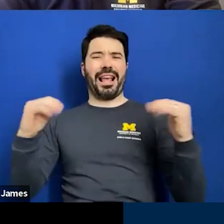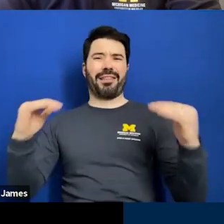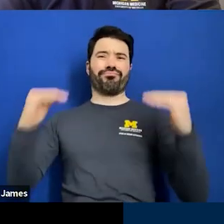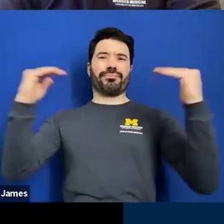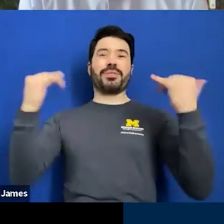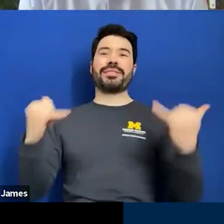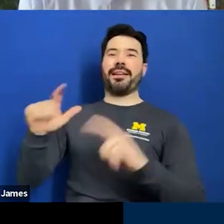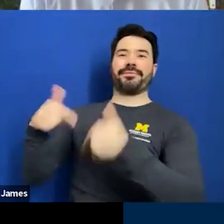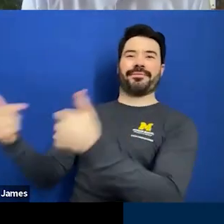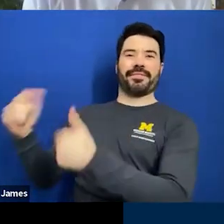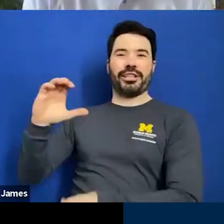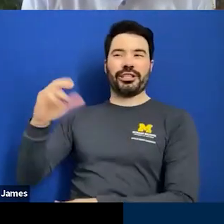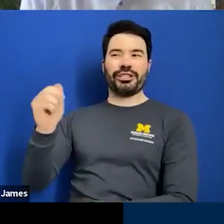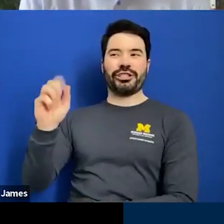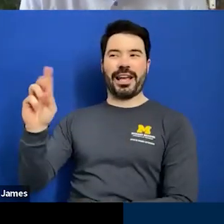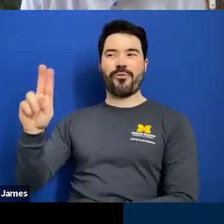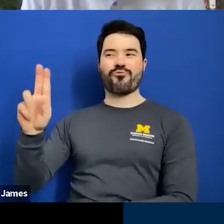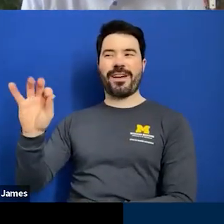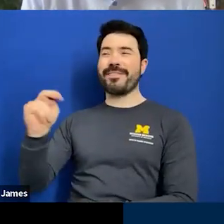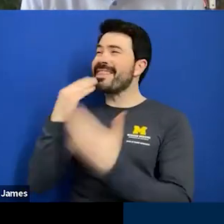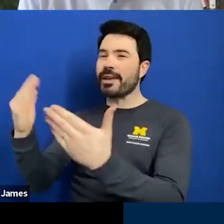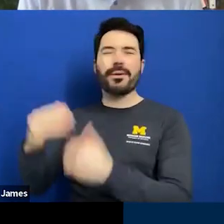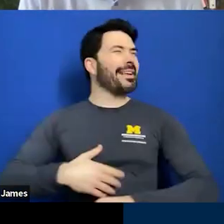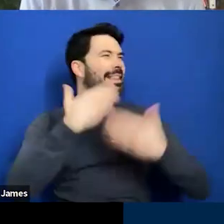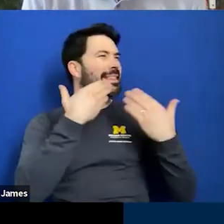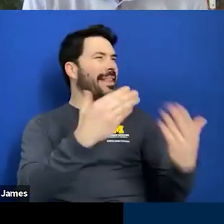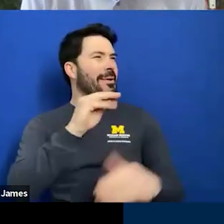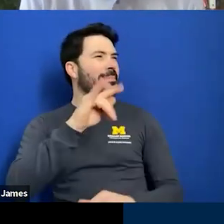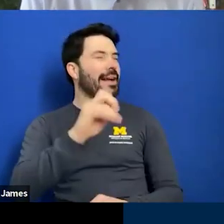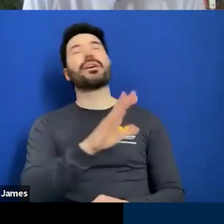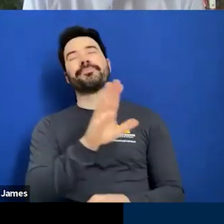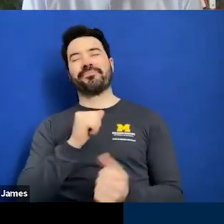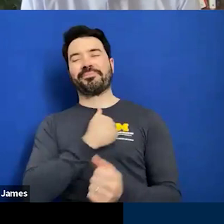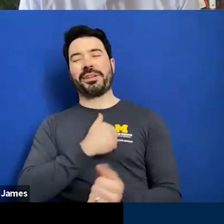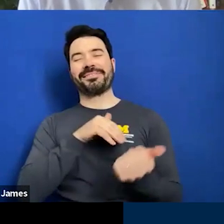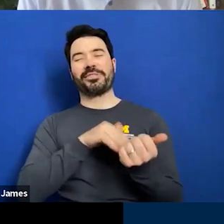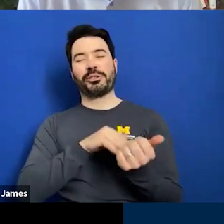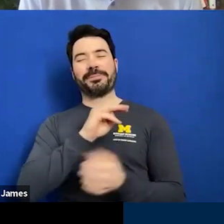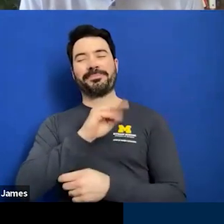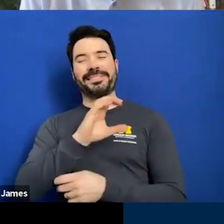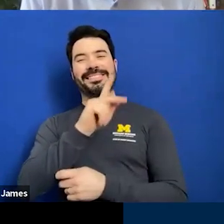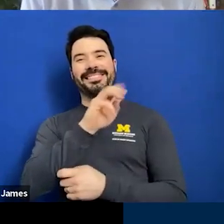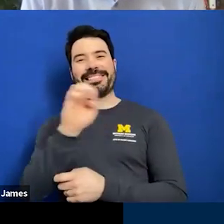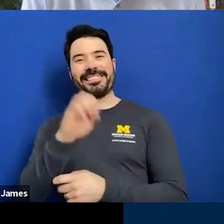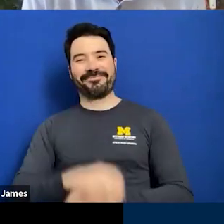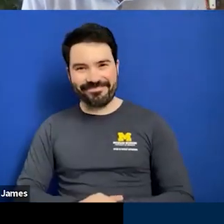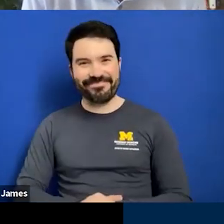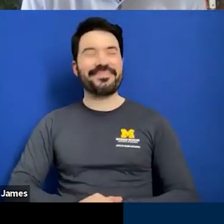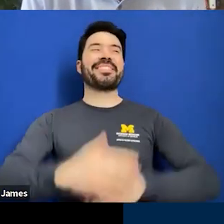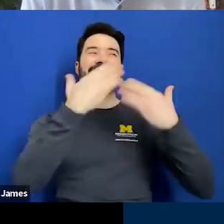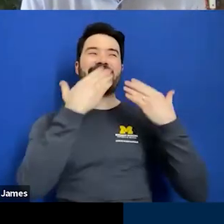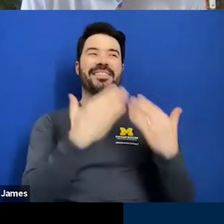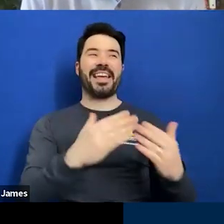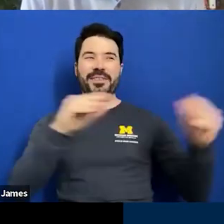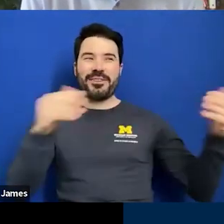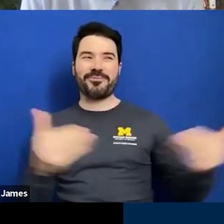much. Thank you, Mike. Thank you for, Dr. McKee. Thank you for that warm introduction. I